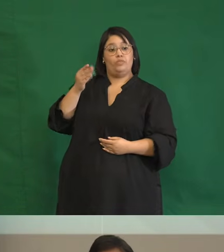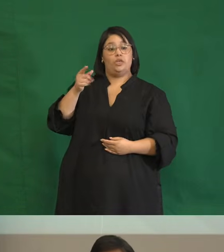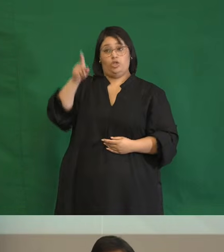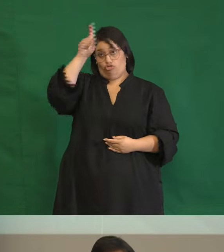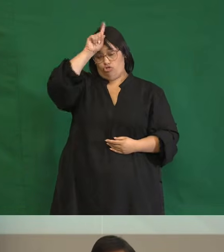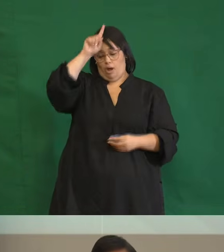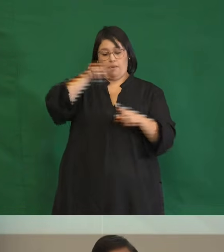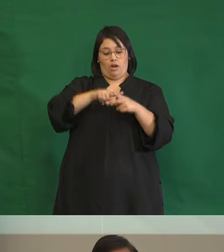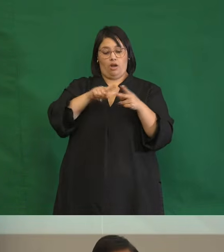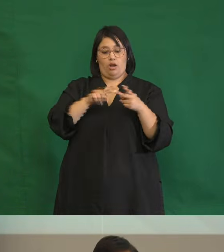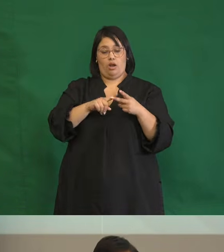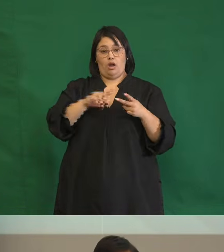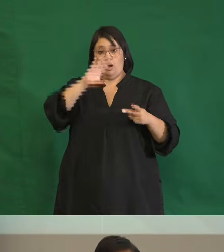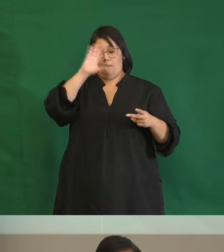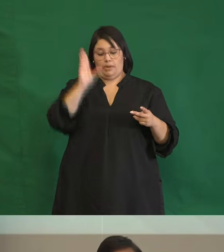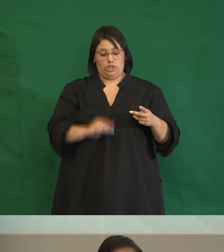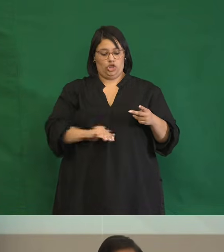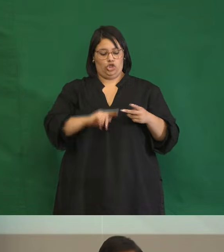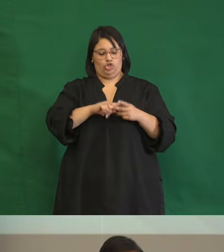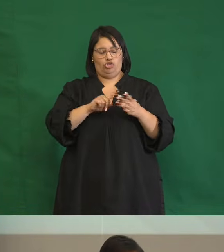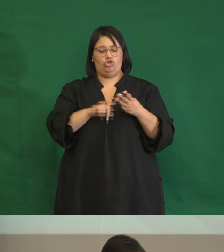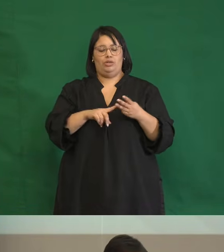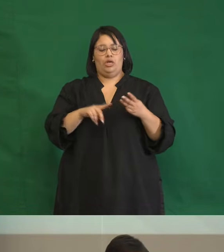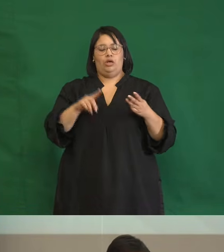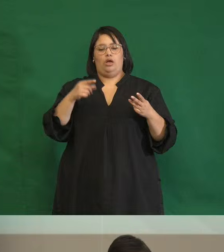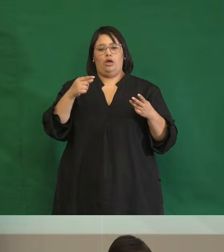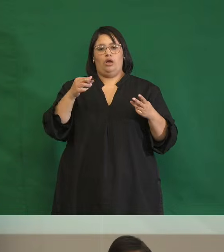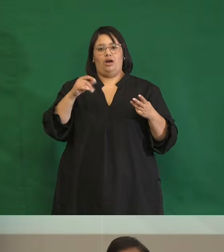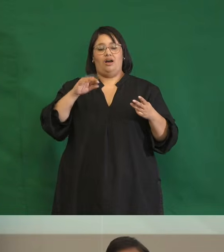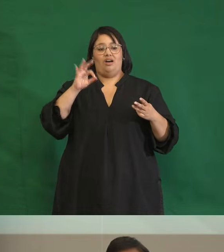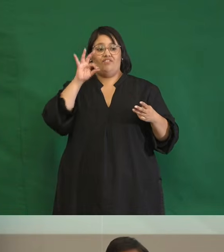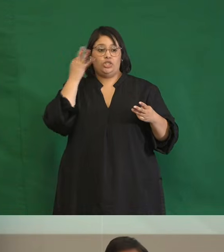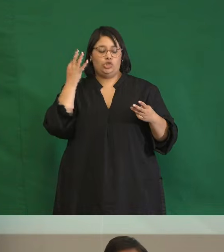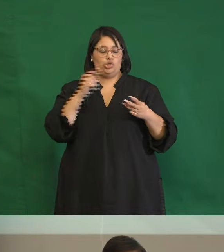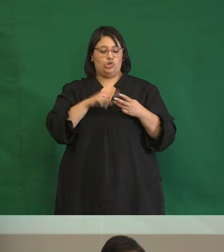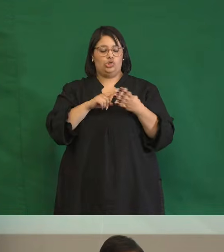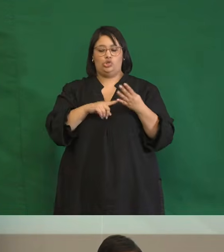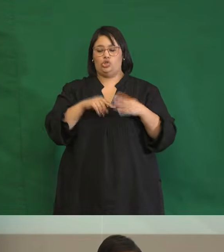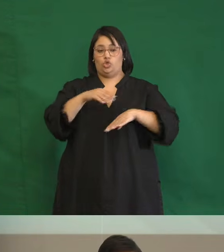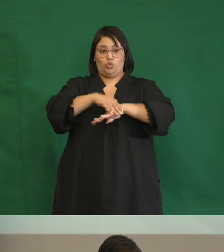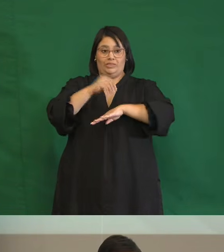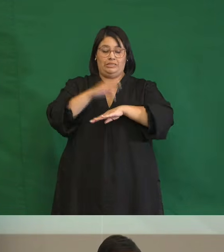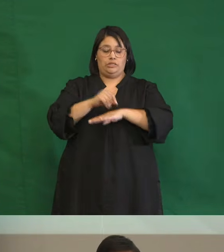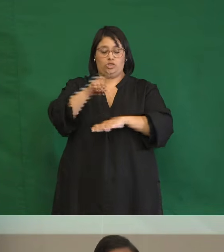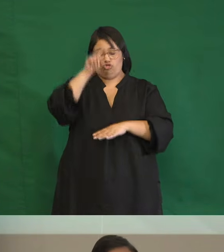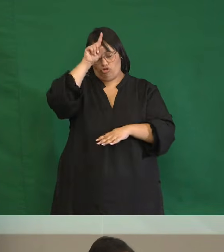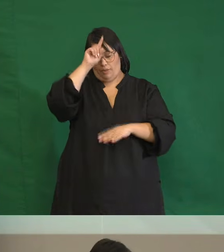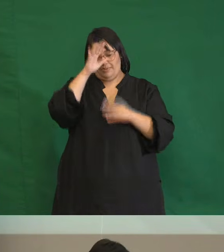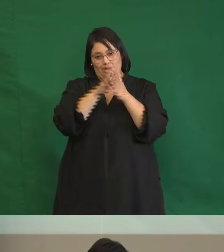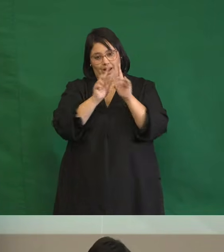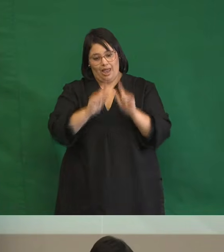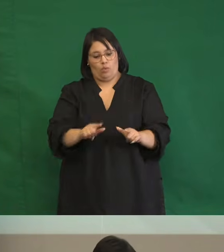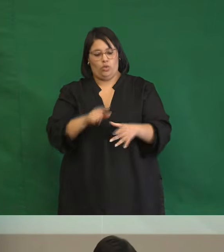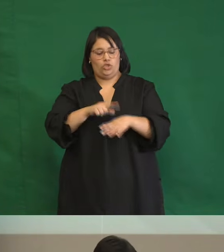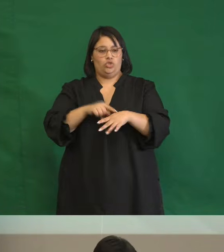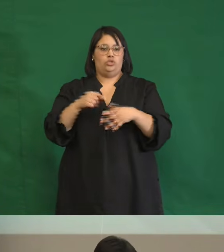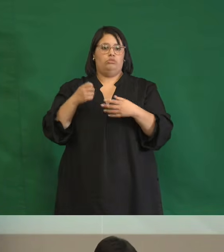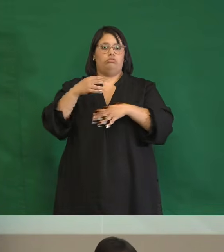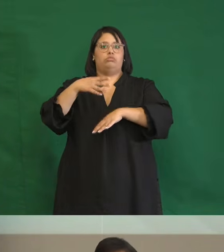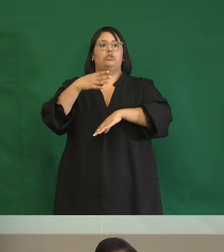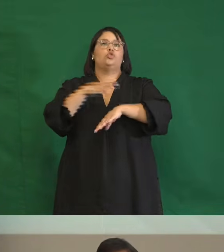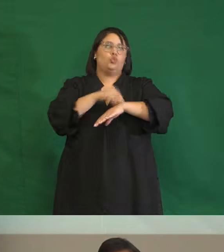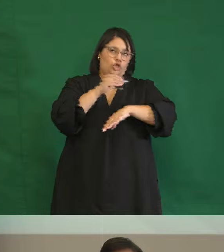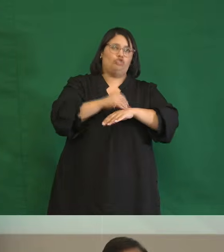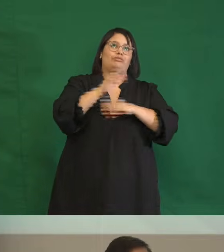Language of the Netherlands, French Sign Language, Swiss German Sign Language, Swedish Sign